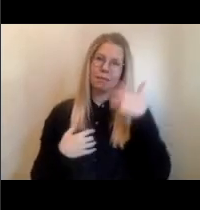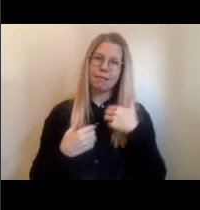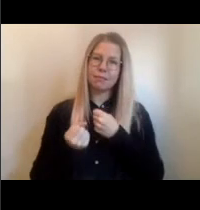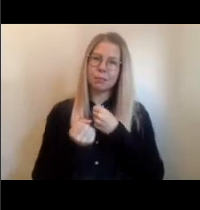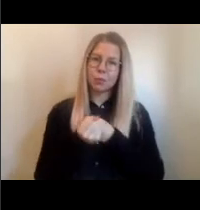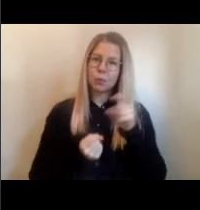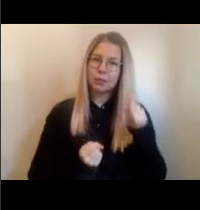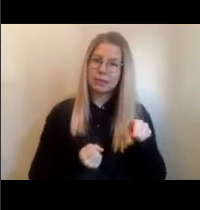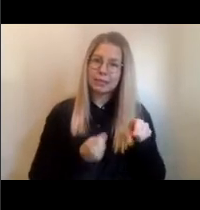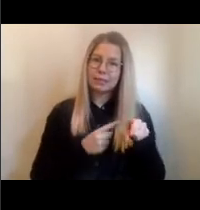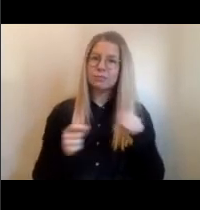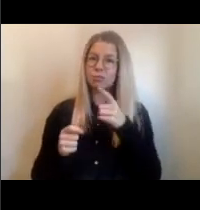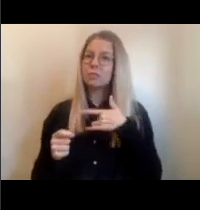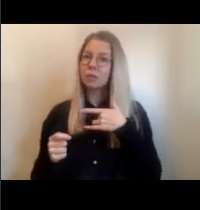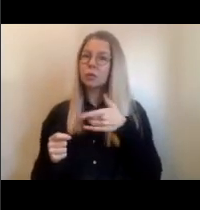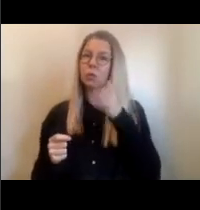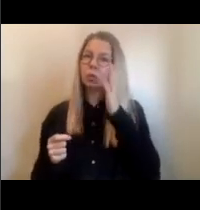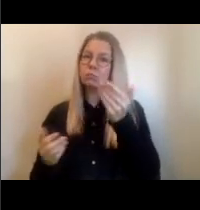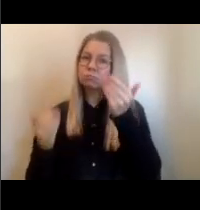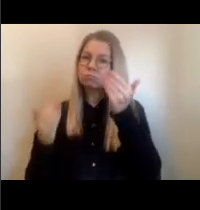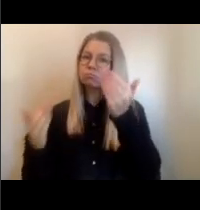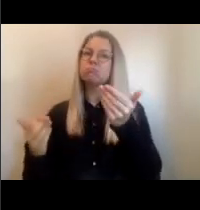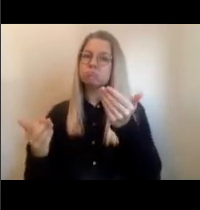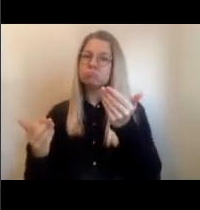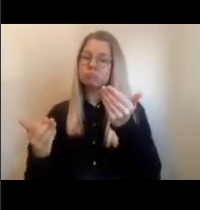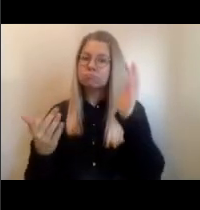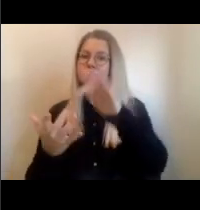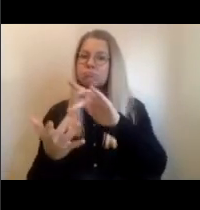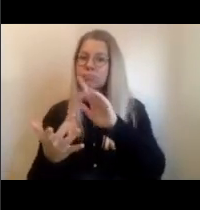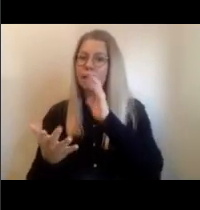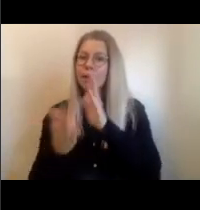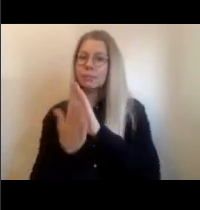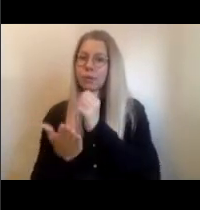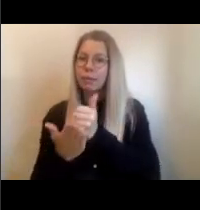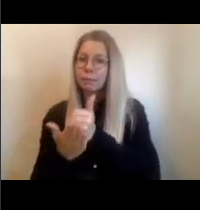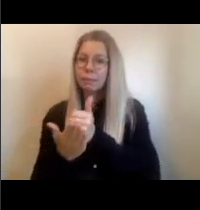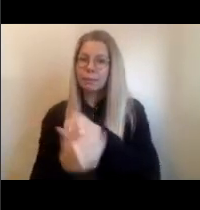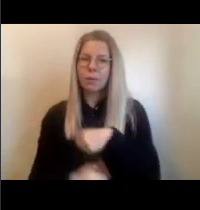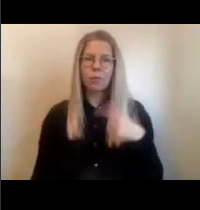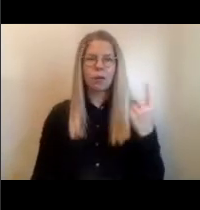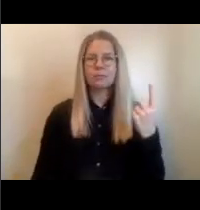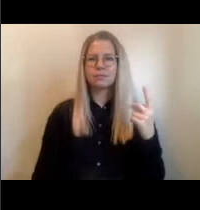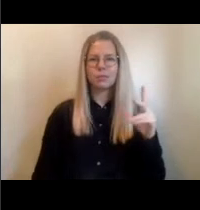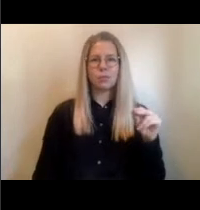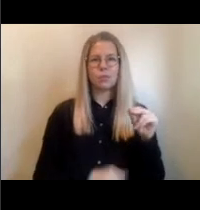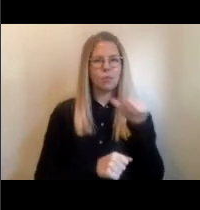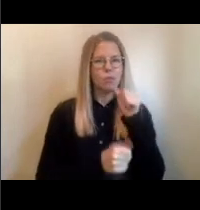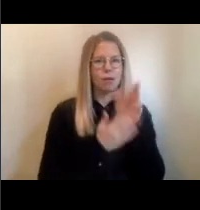with 1 being not at all likely and 10 being very likely?